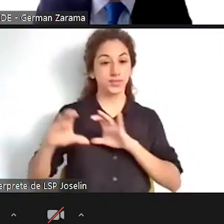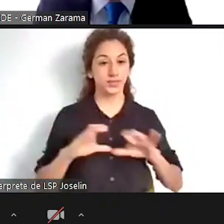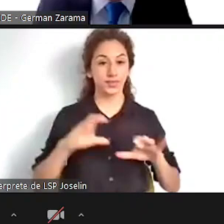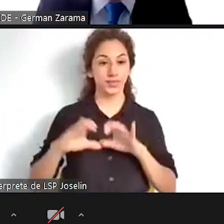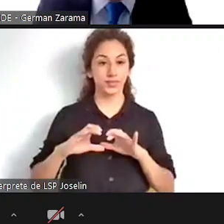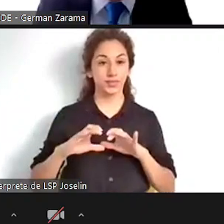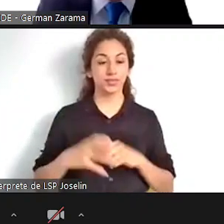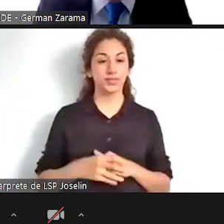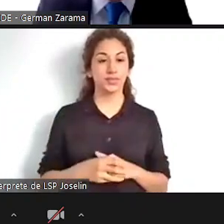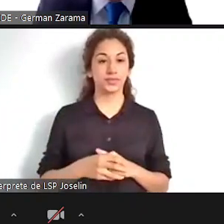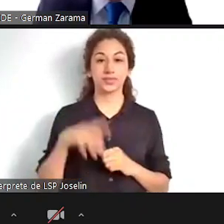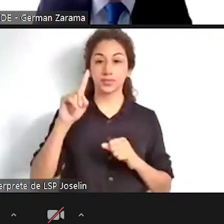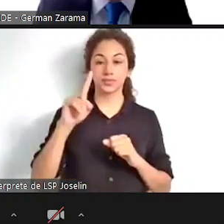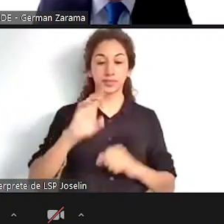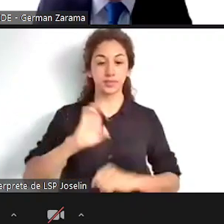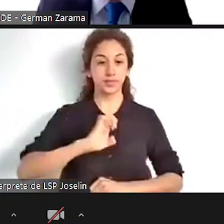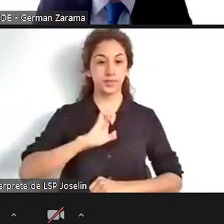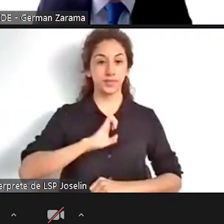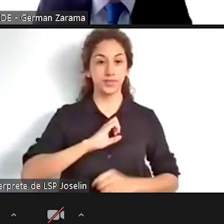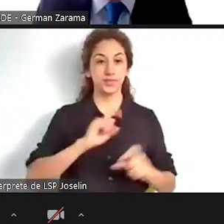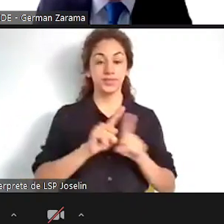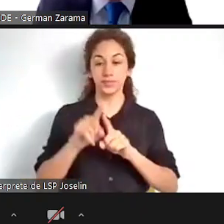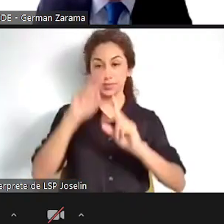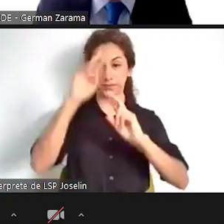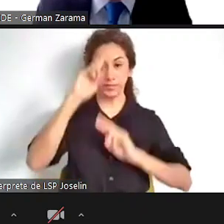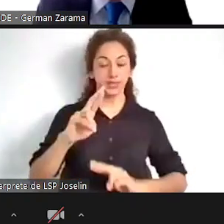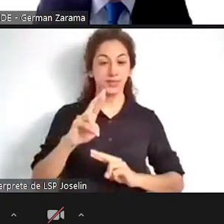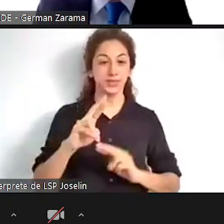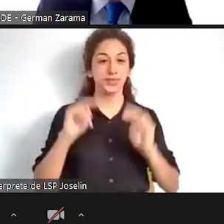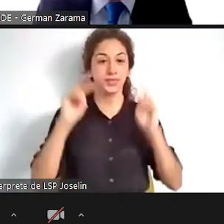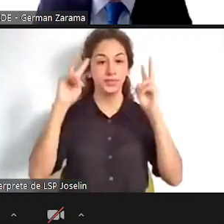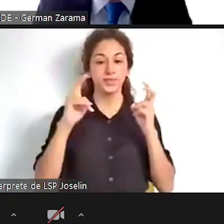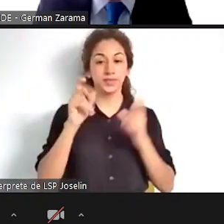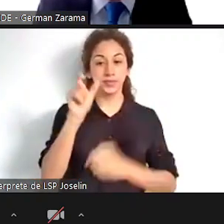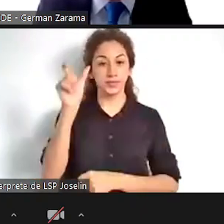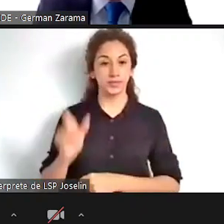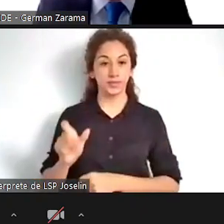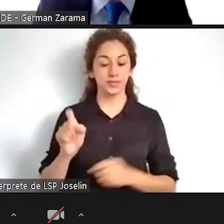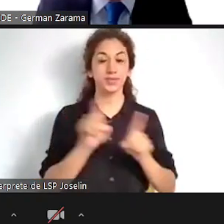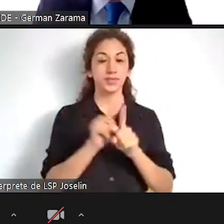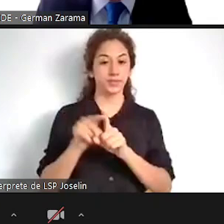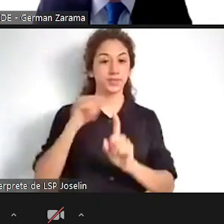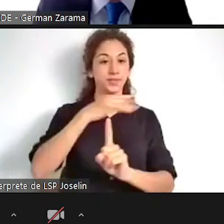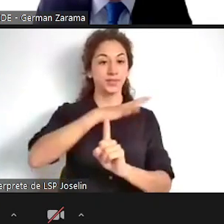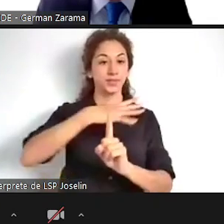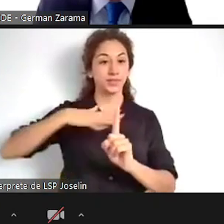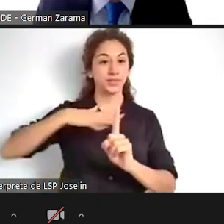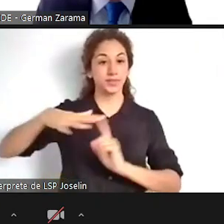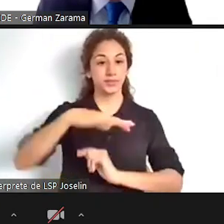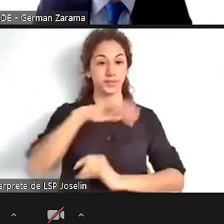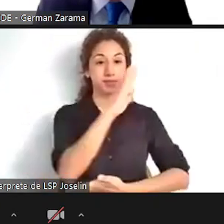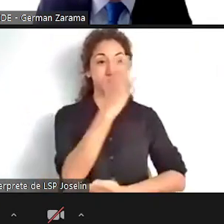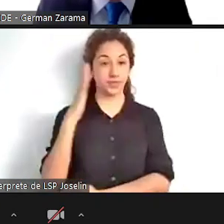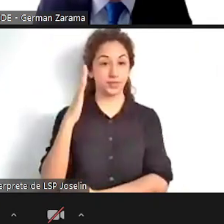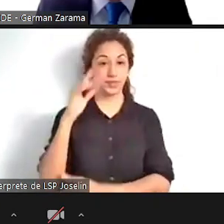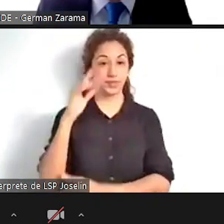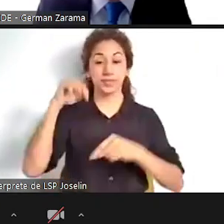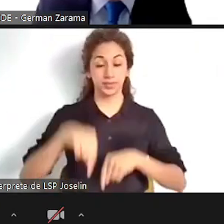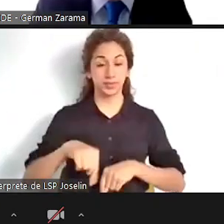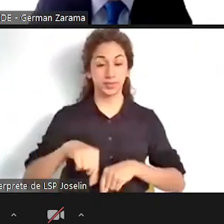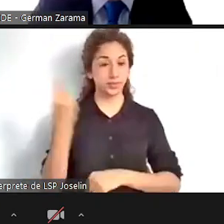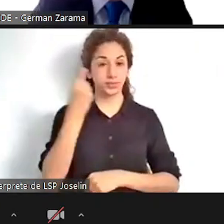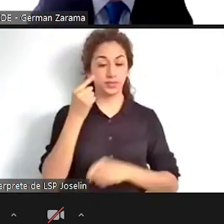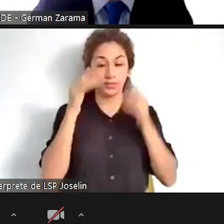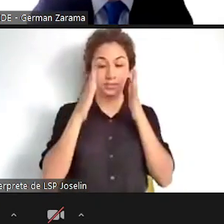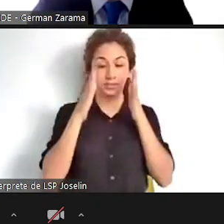businesses to develop their uh their activities in an ethical way with people as